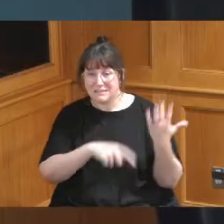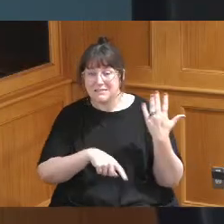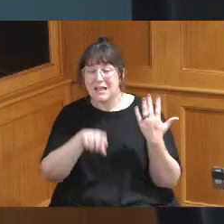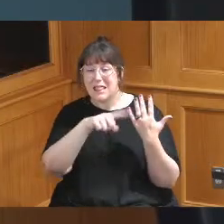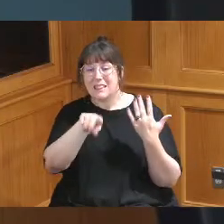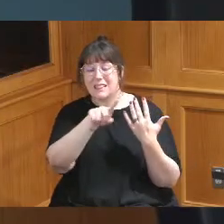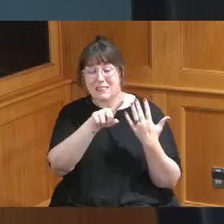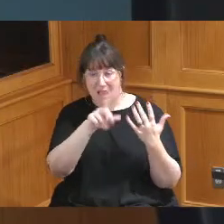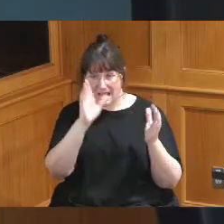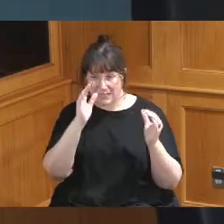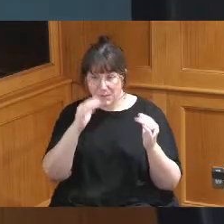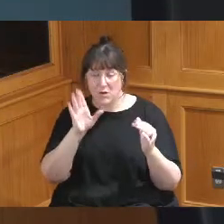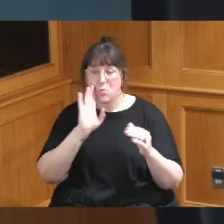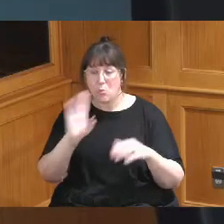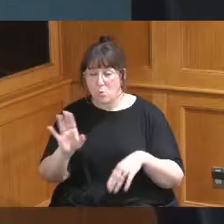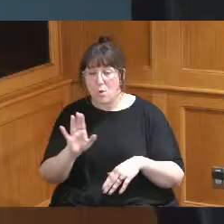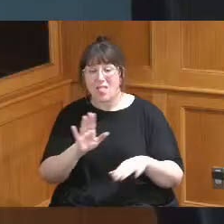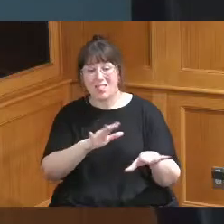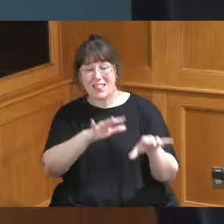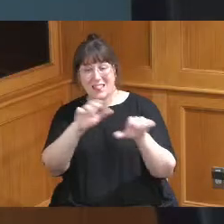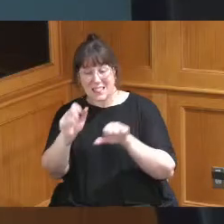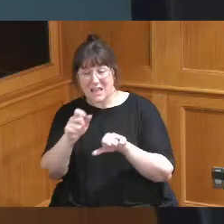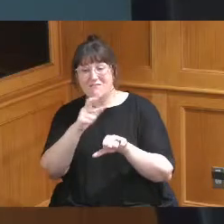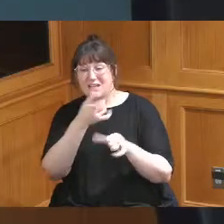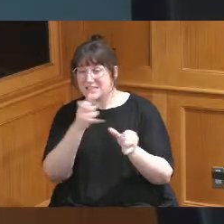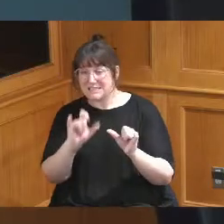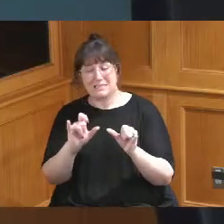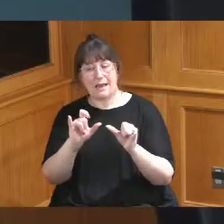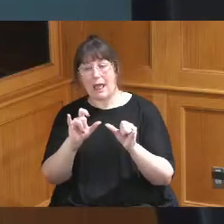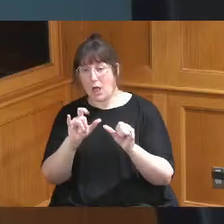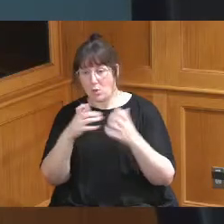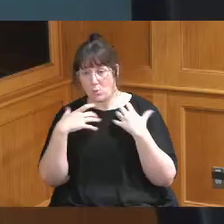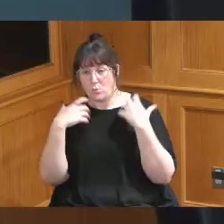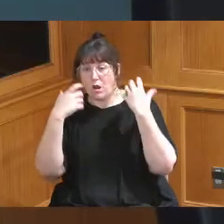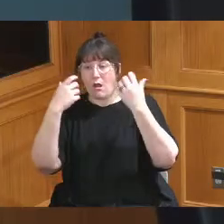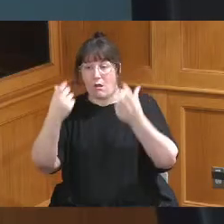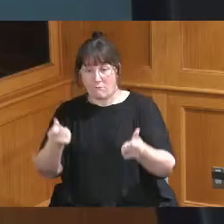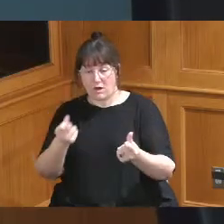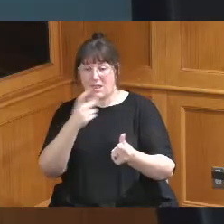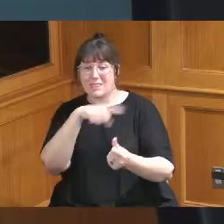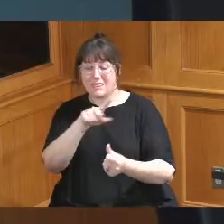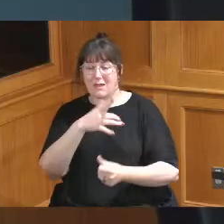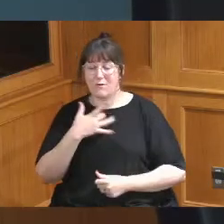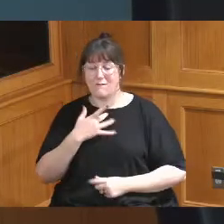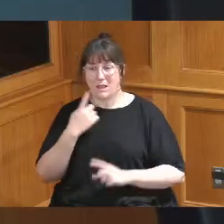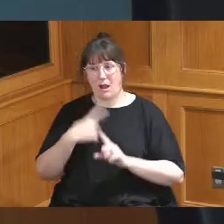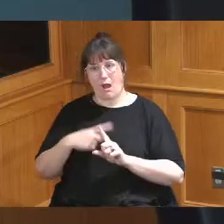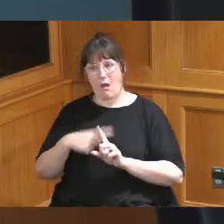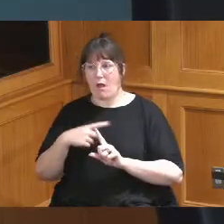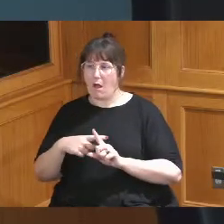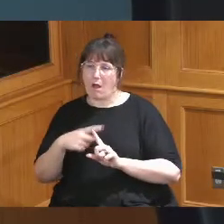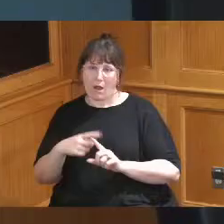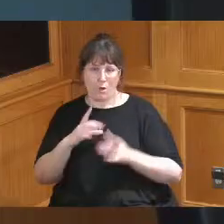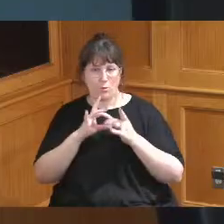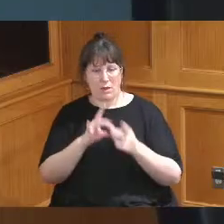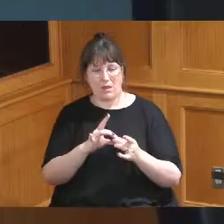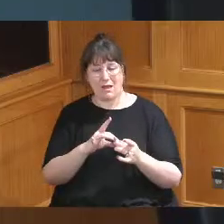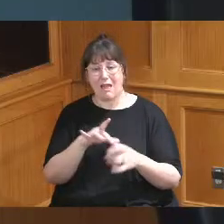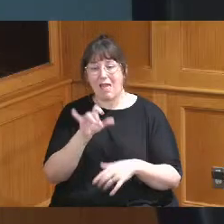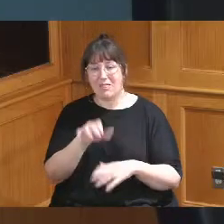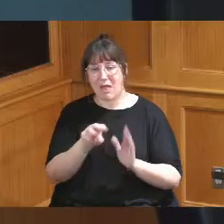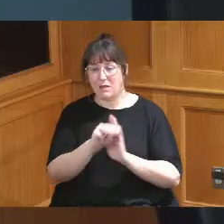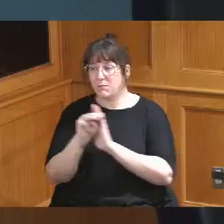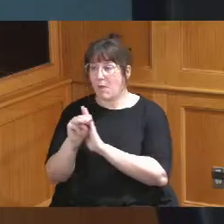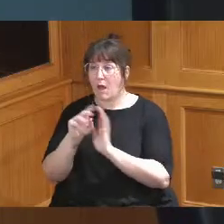recovery once they leave the Justice Center. And so they had some really positive things to say about the pod, and it is a model for the rest of